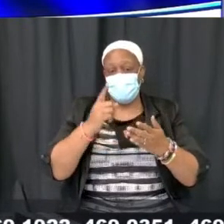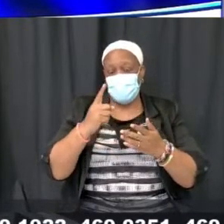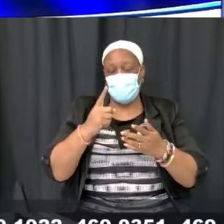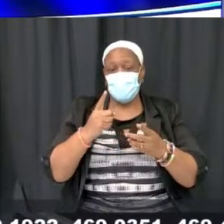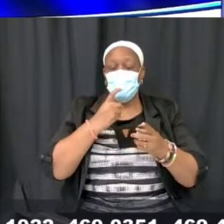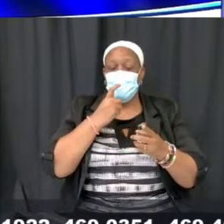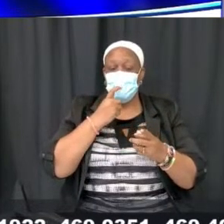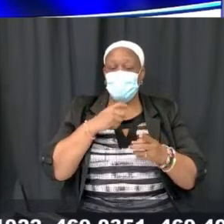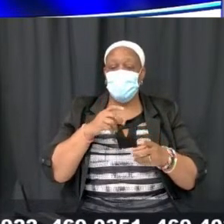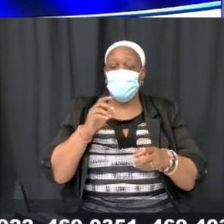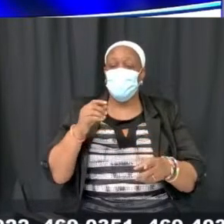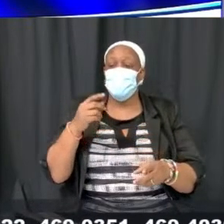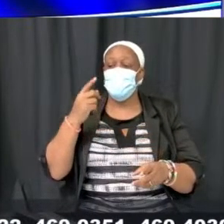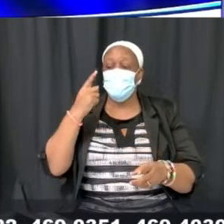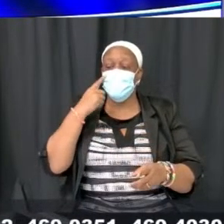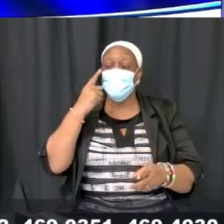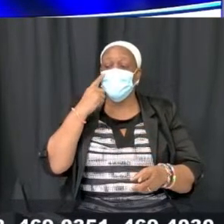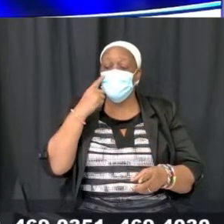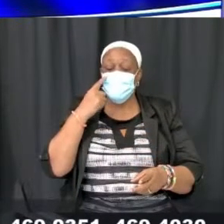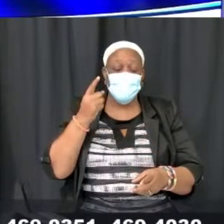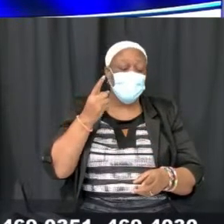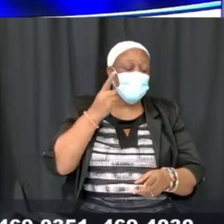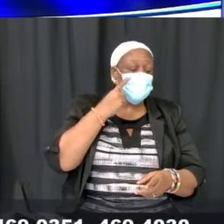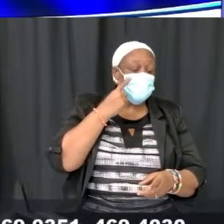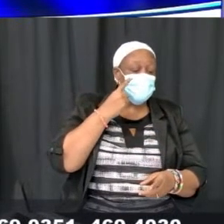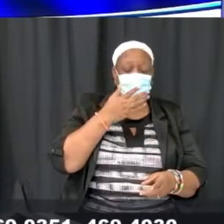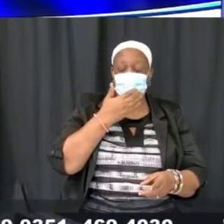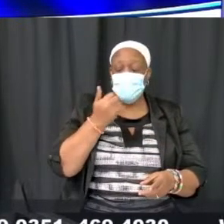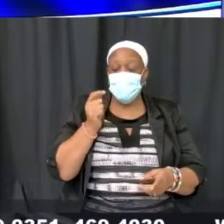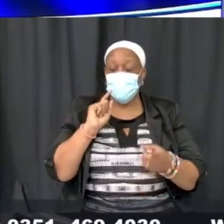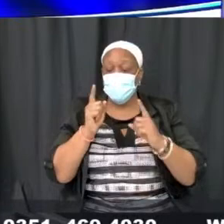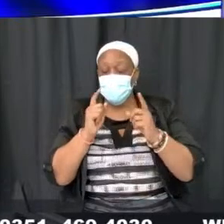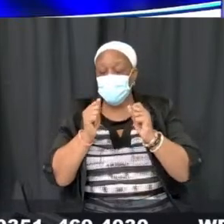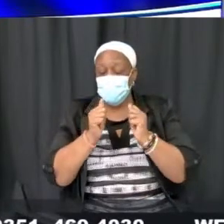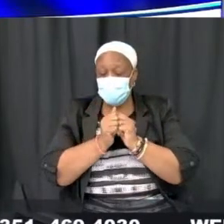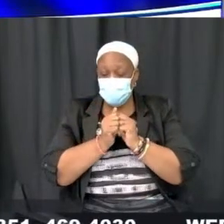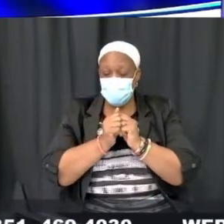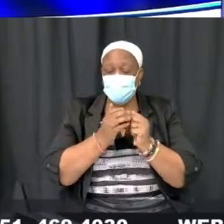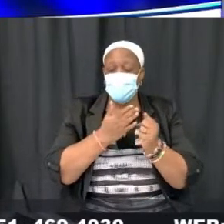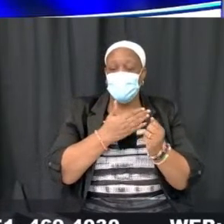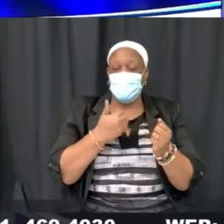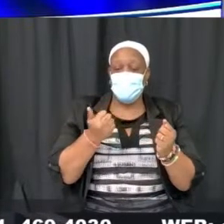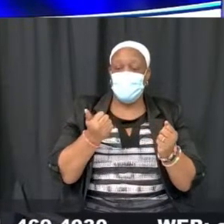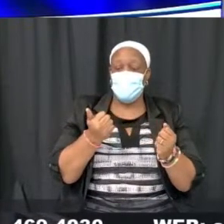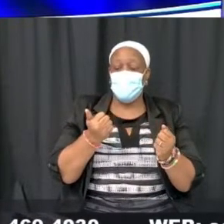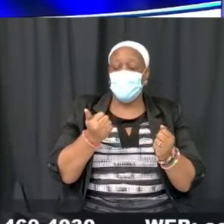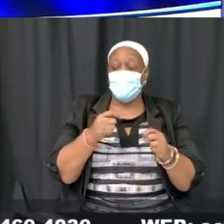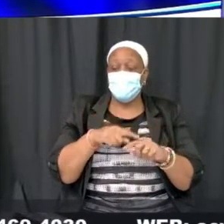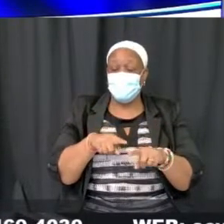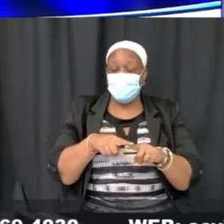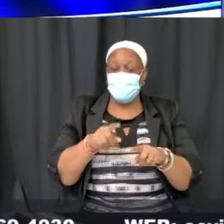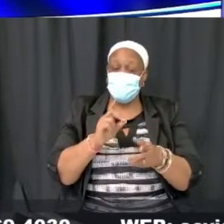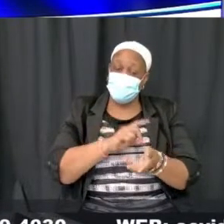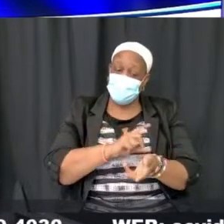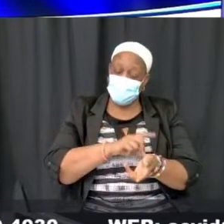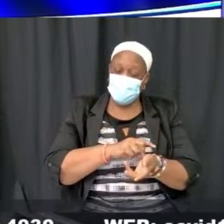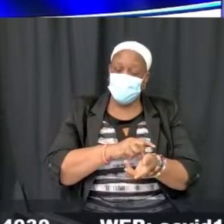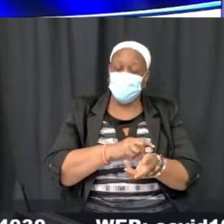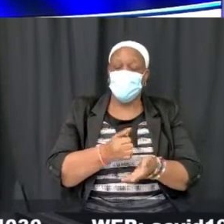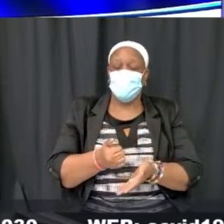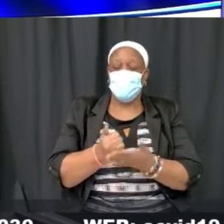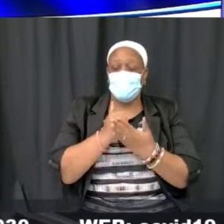the case manager is a senior nurse, and she's supported by a team of physicians, and